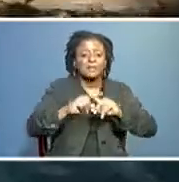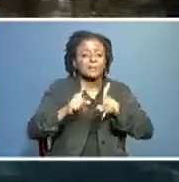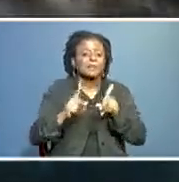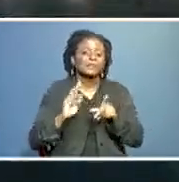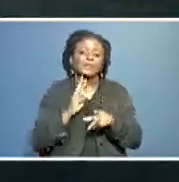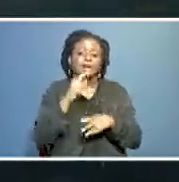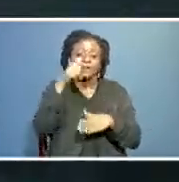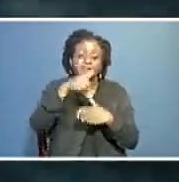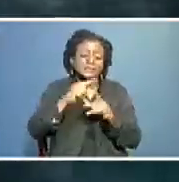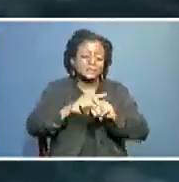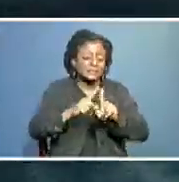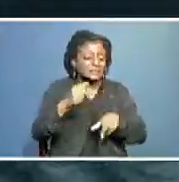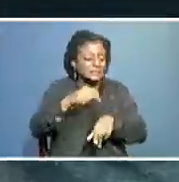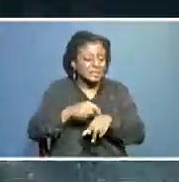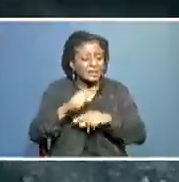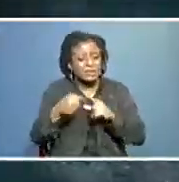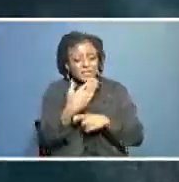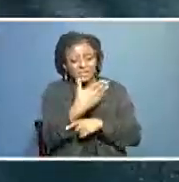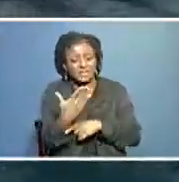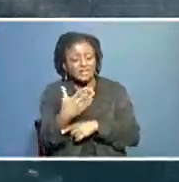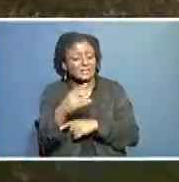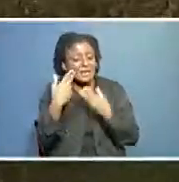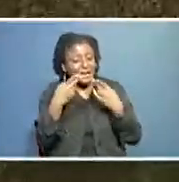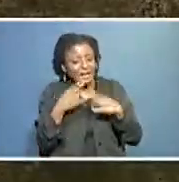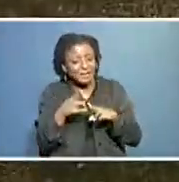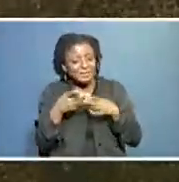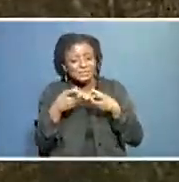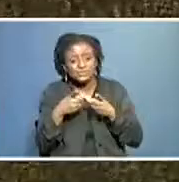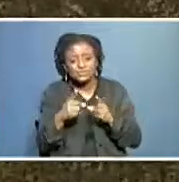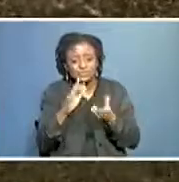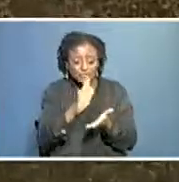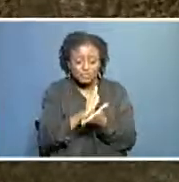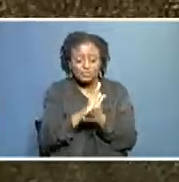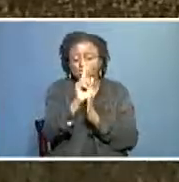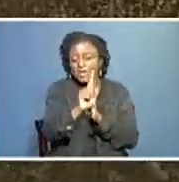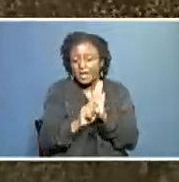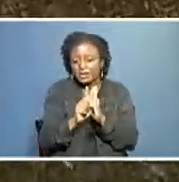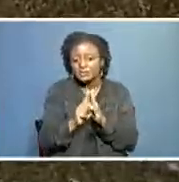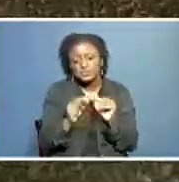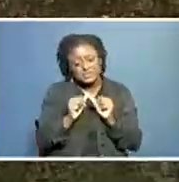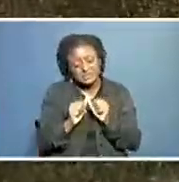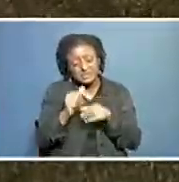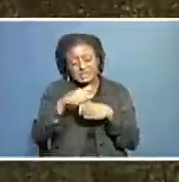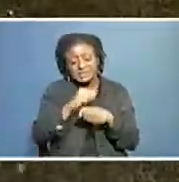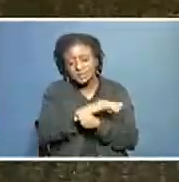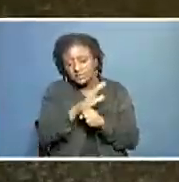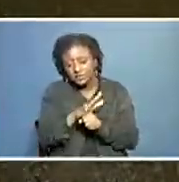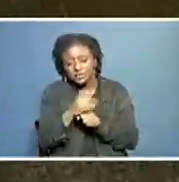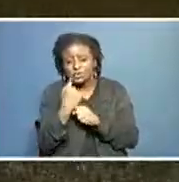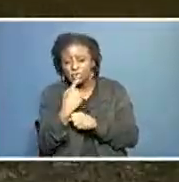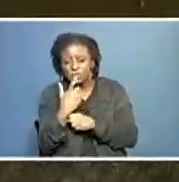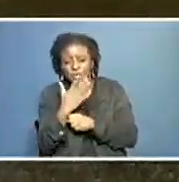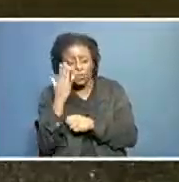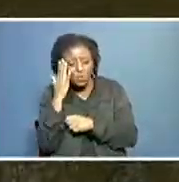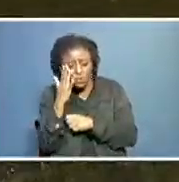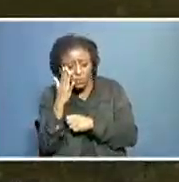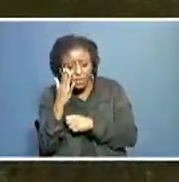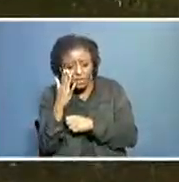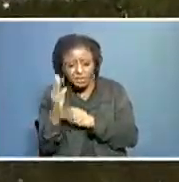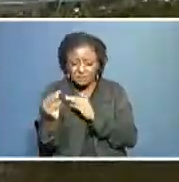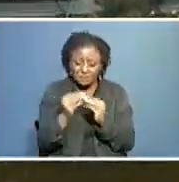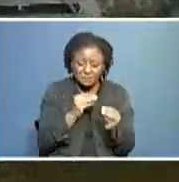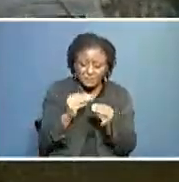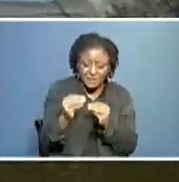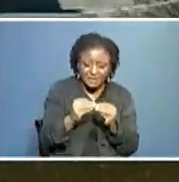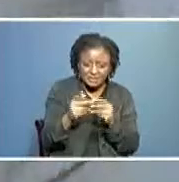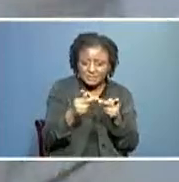things happen during school hours, we're still in COVID. Who is going to man the station? What are going to be